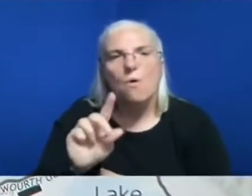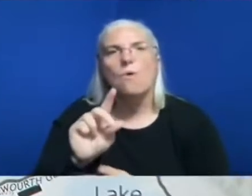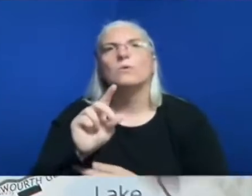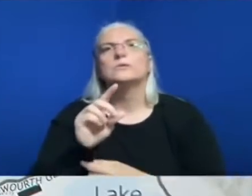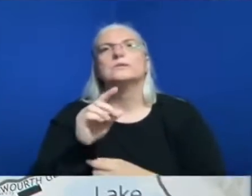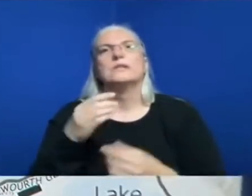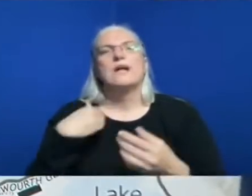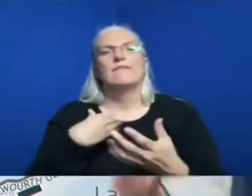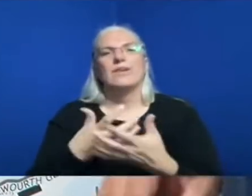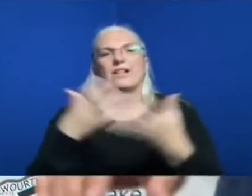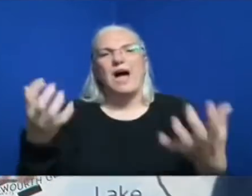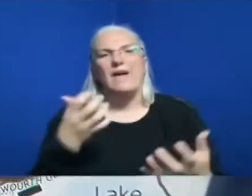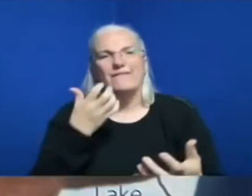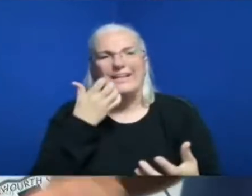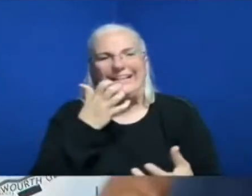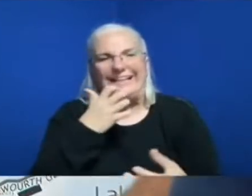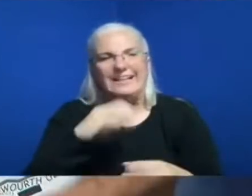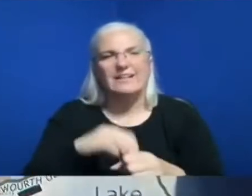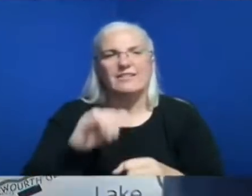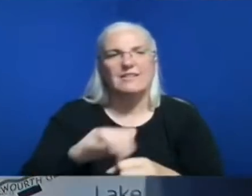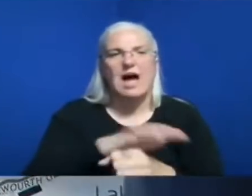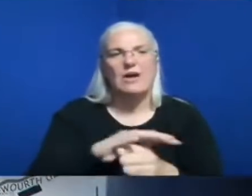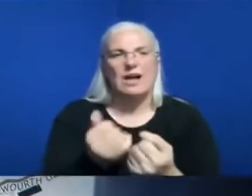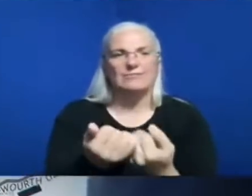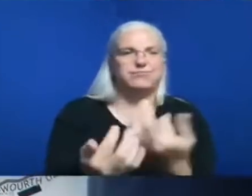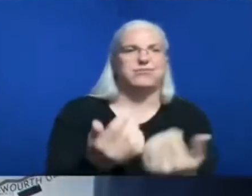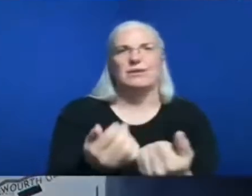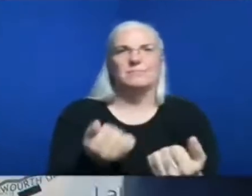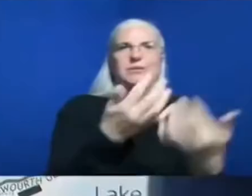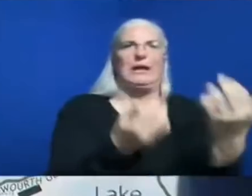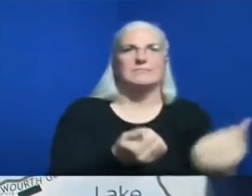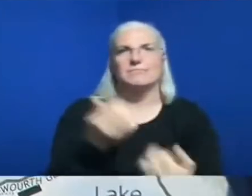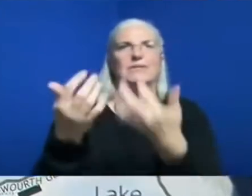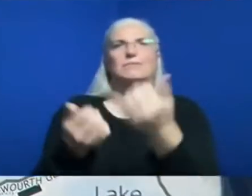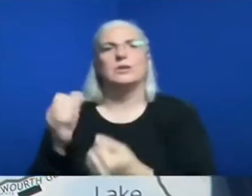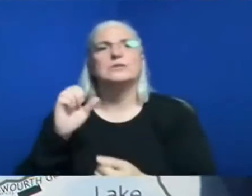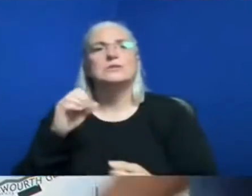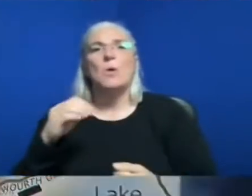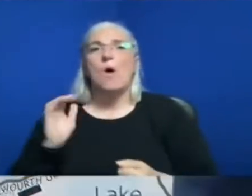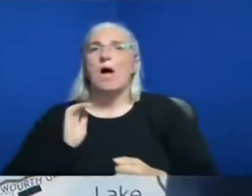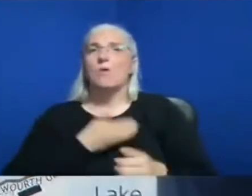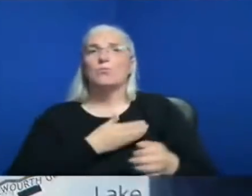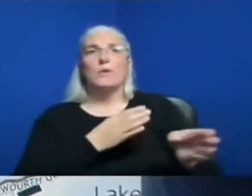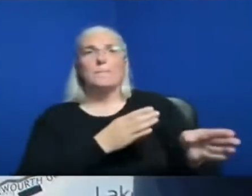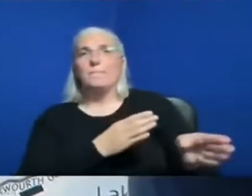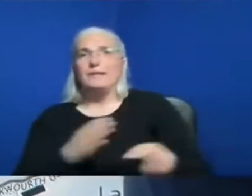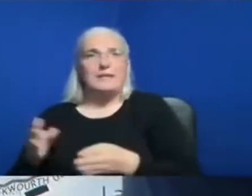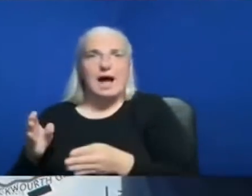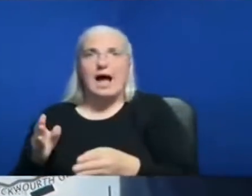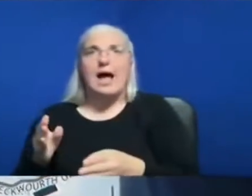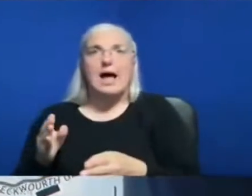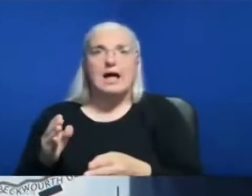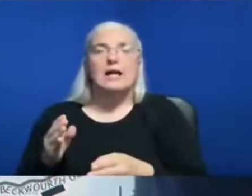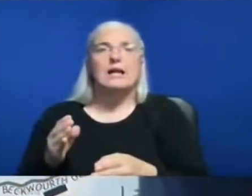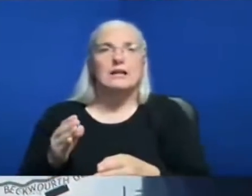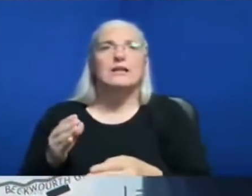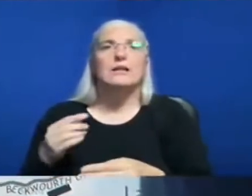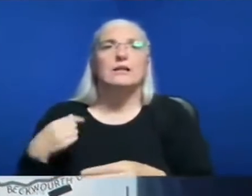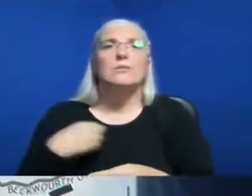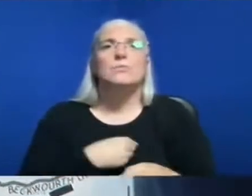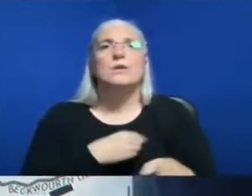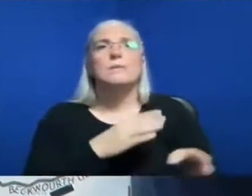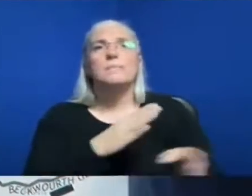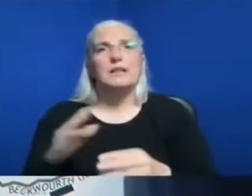spots. So what's our plan? What's our strategy with all this, with an update with the fire? Our strategic plan is to continue to prep this ridge